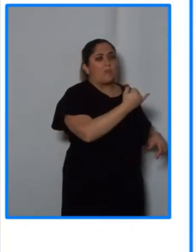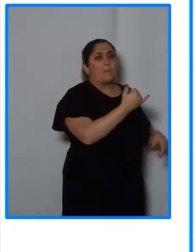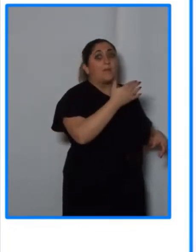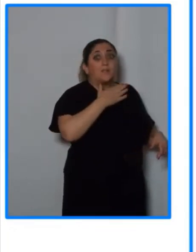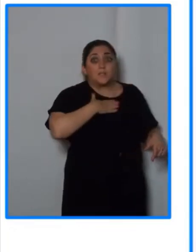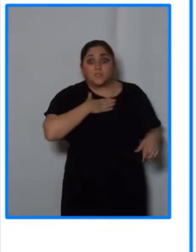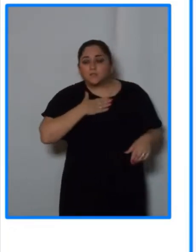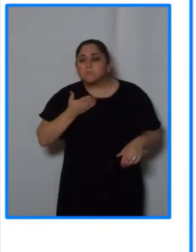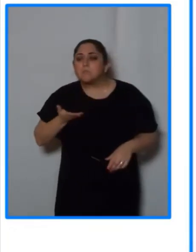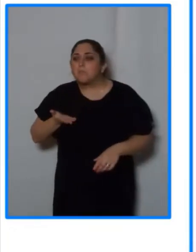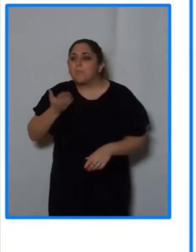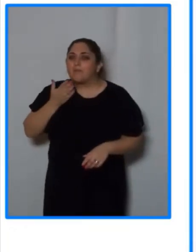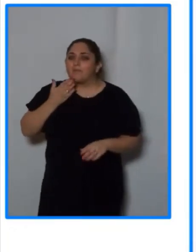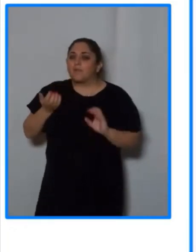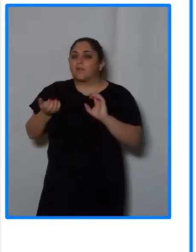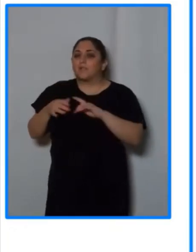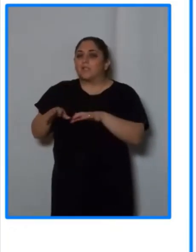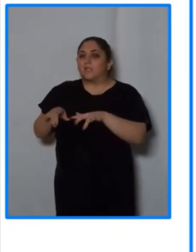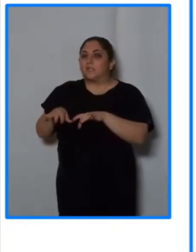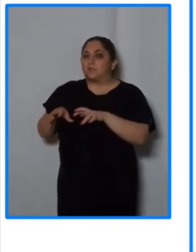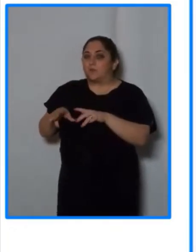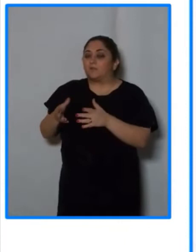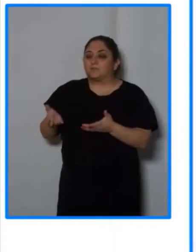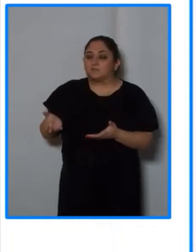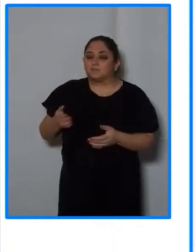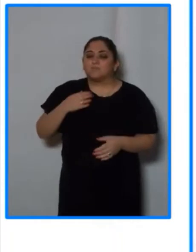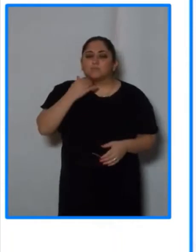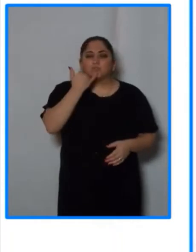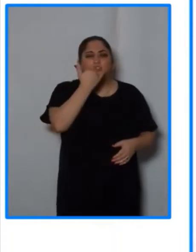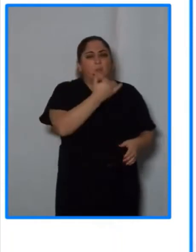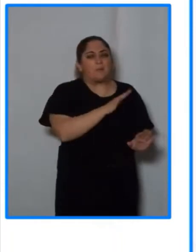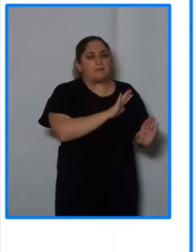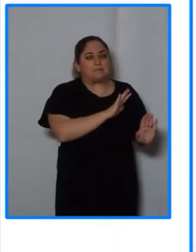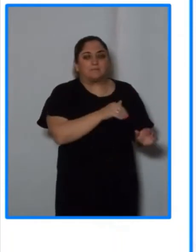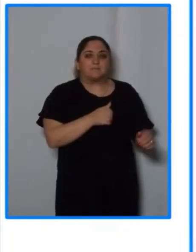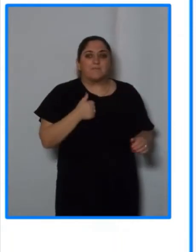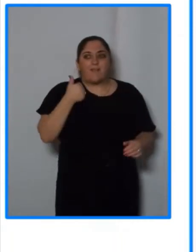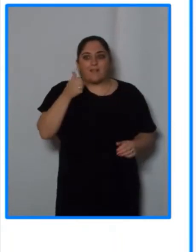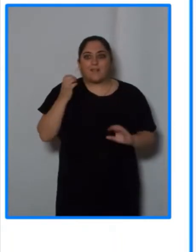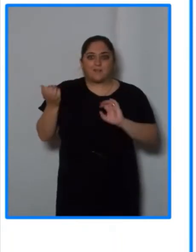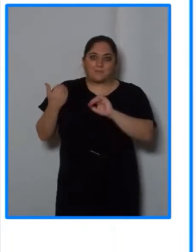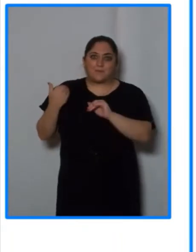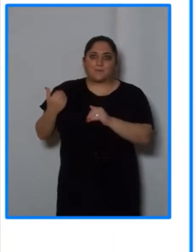personally, I'd rather use email if I can avoid calling somebody.